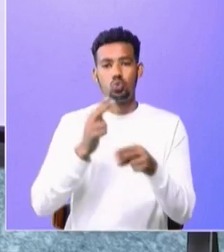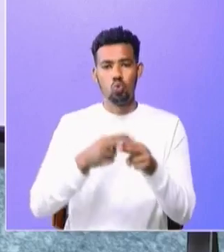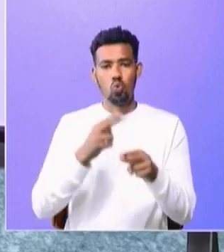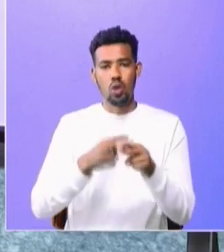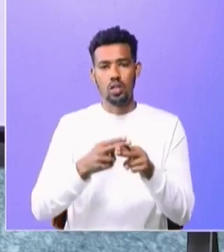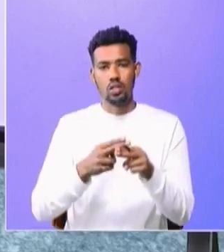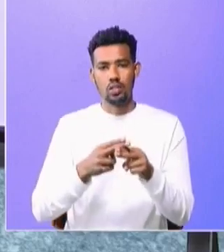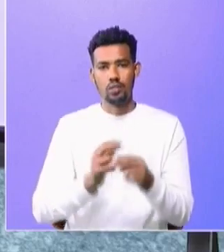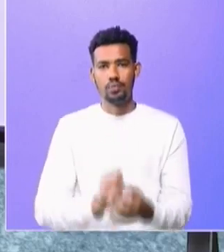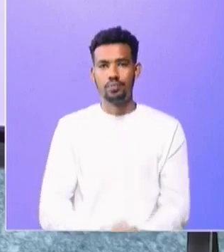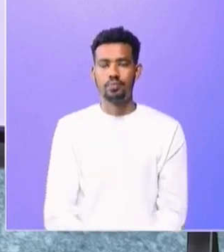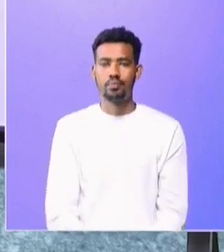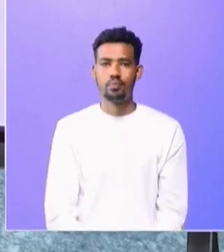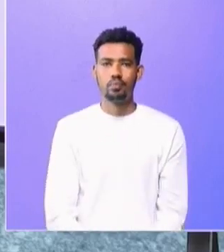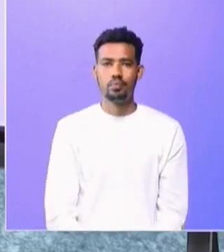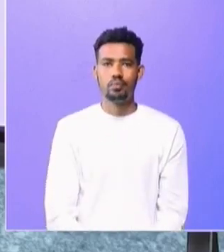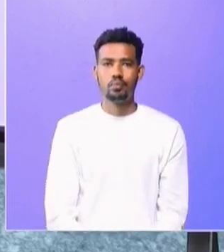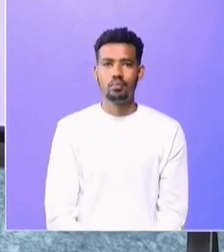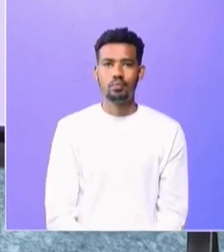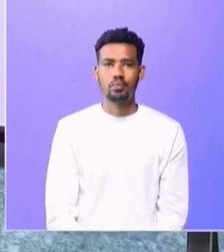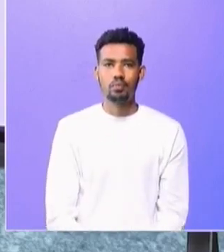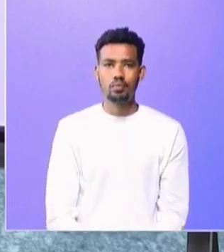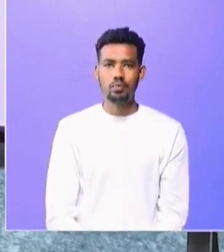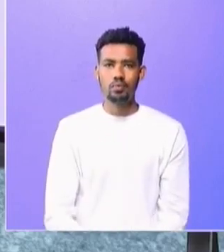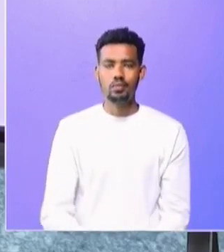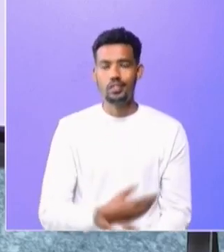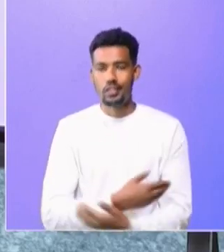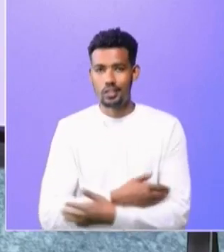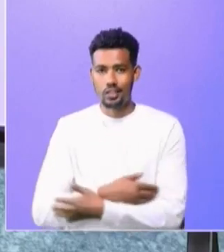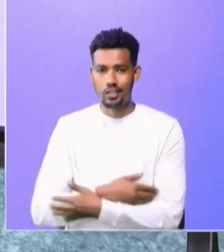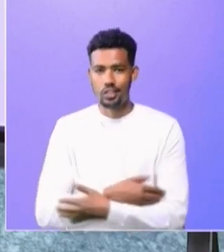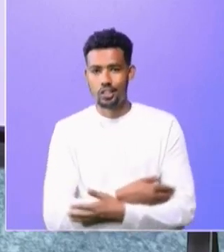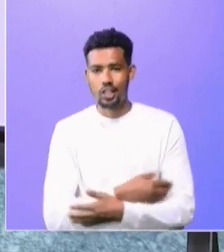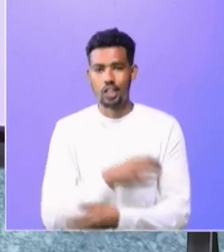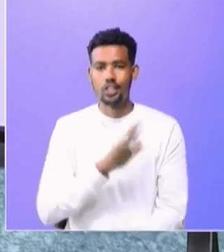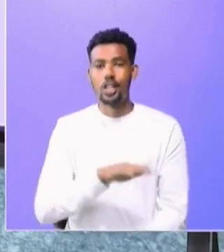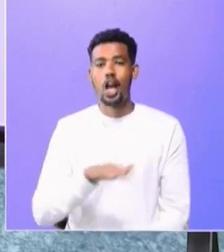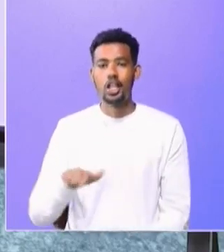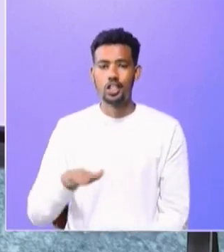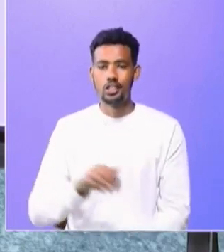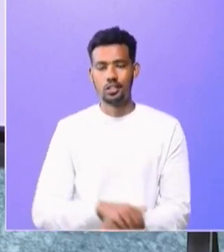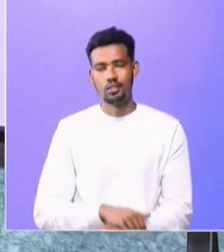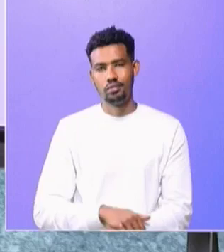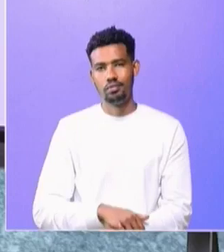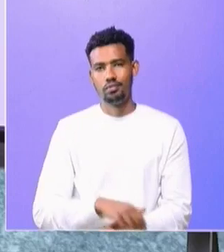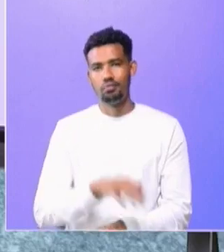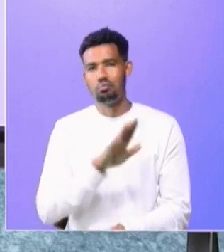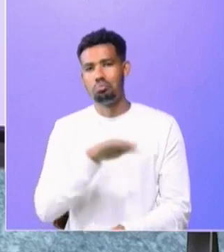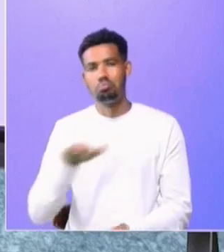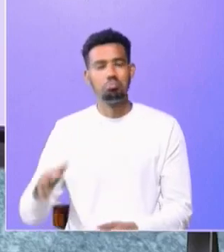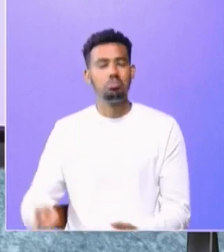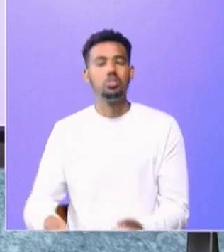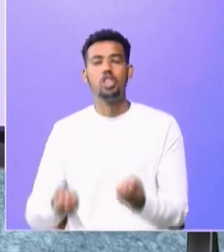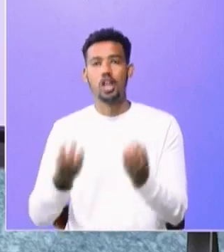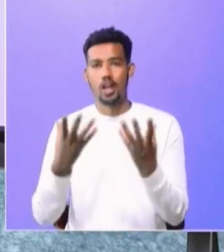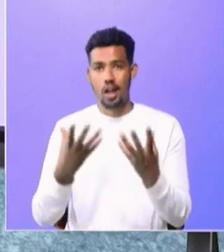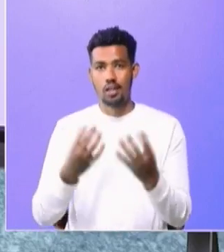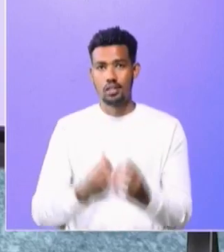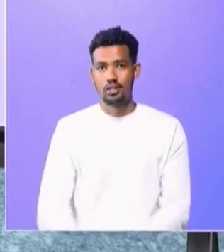man, main, child, children. We are not